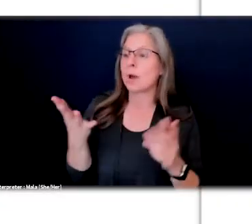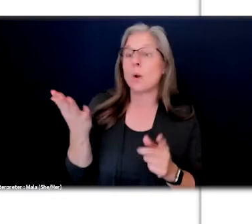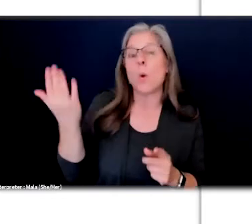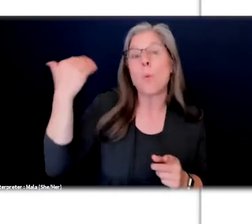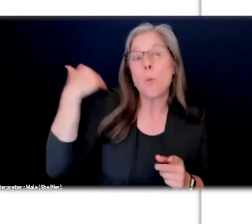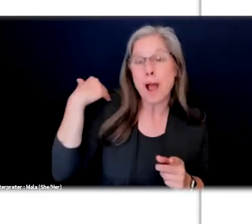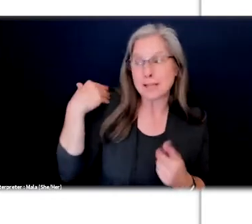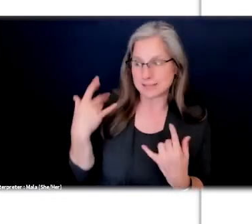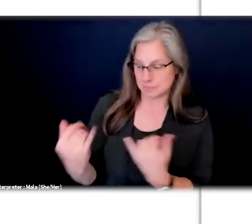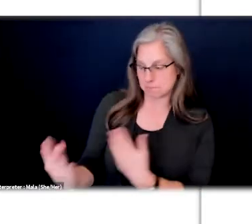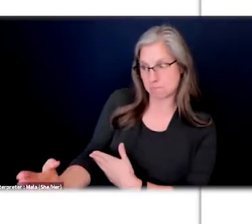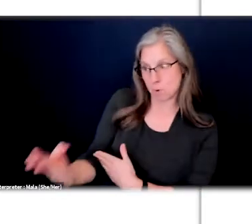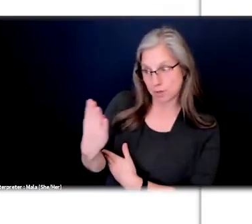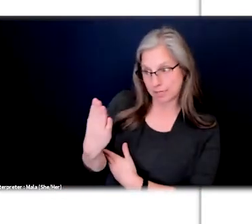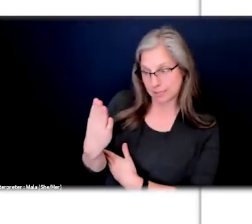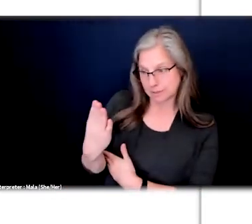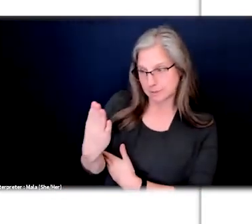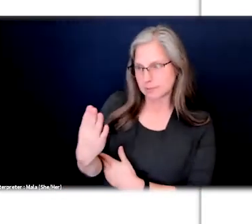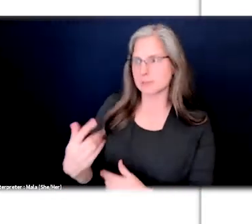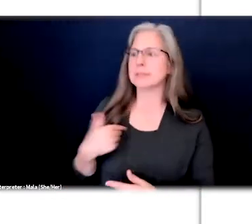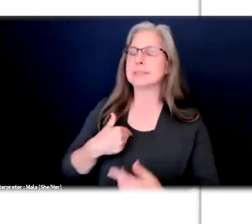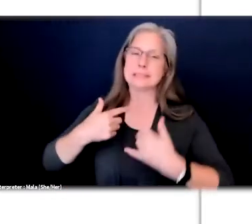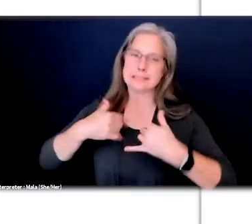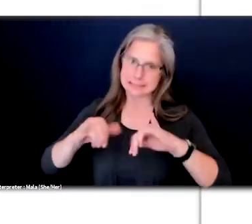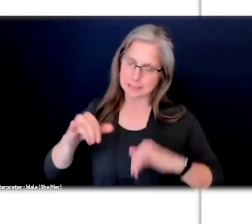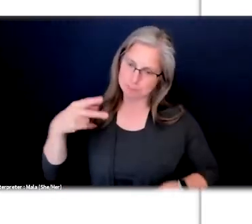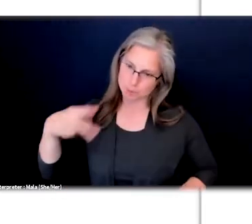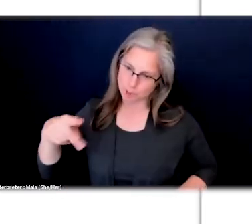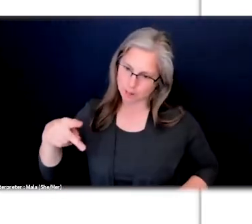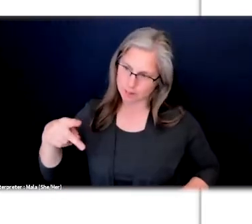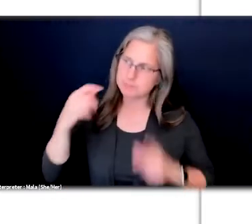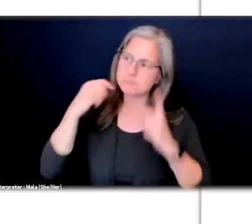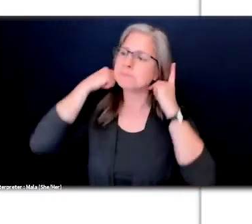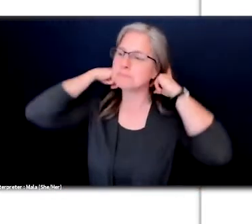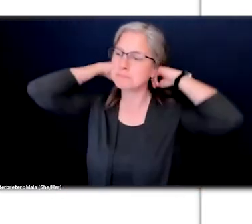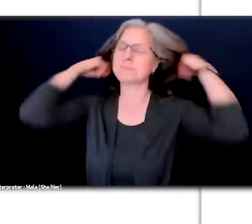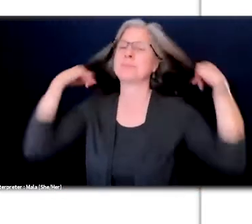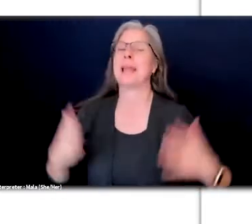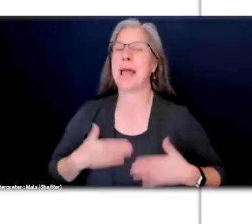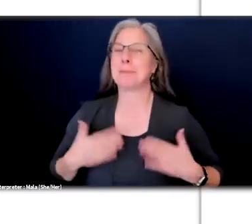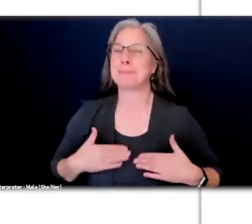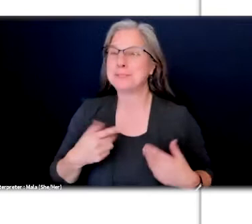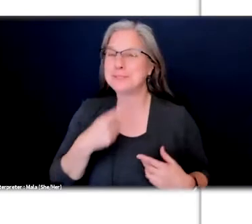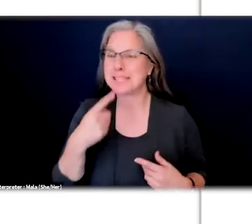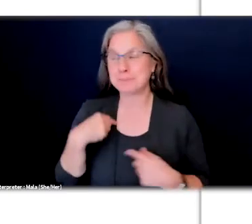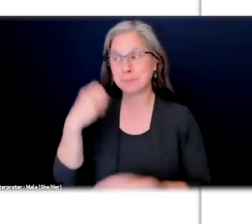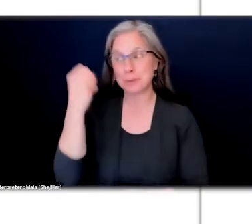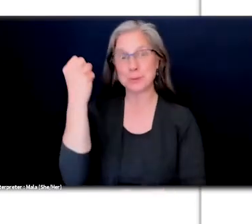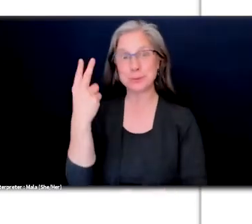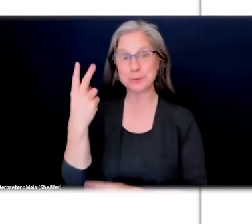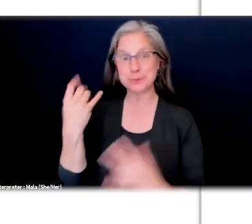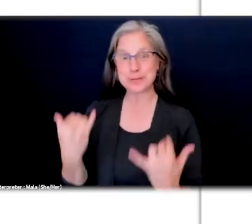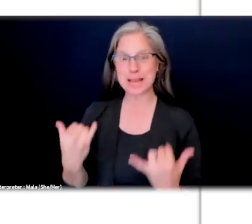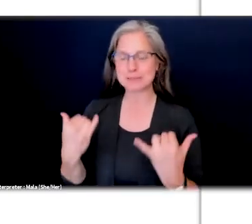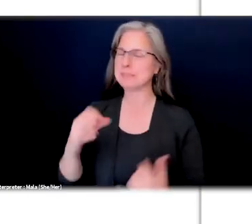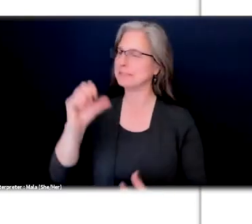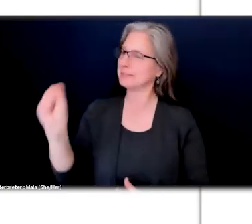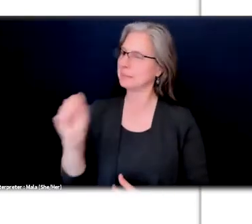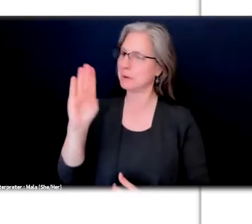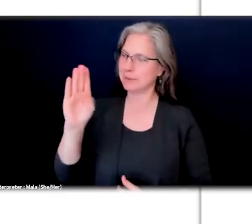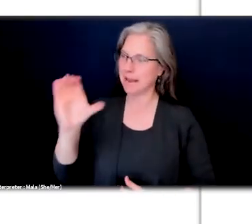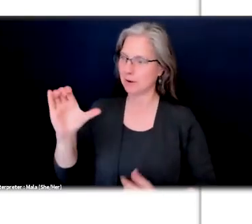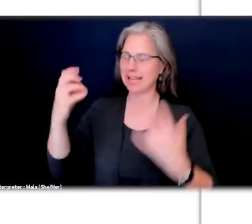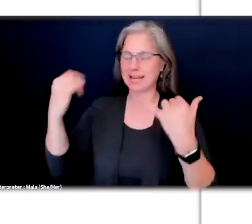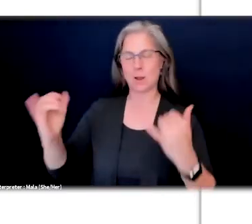as of this morning, we were still in the purple tier. I'm happy to say that as of noon today, Santa Barbara County is